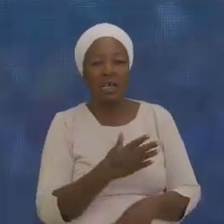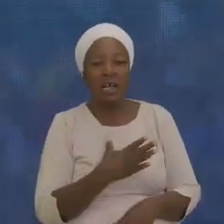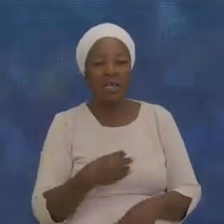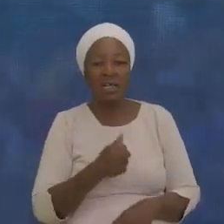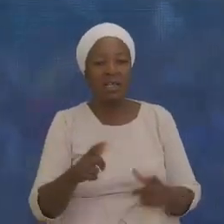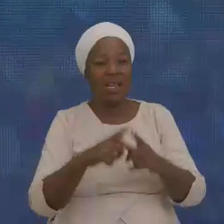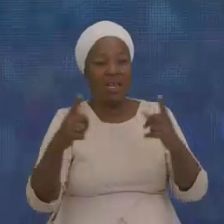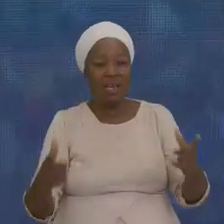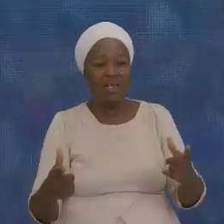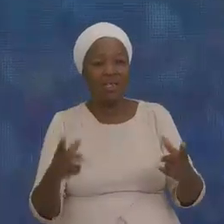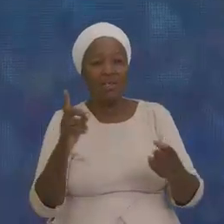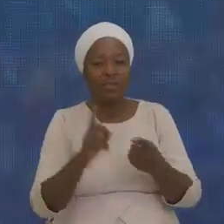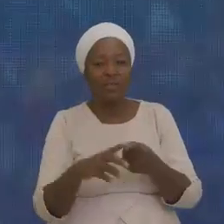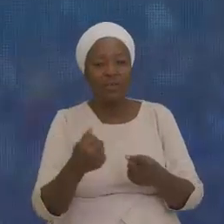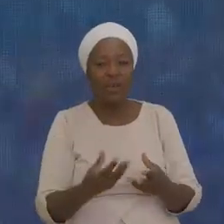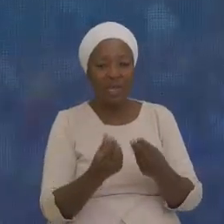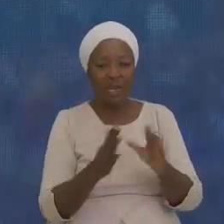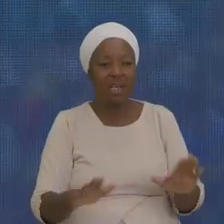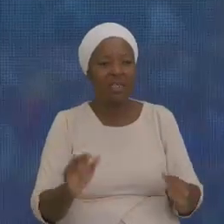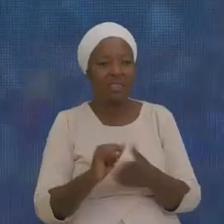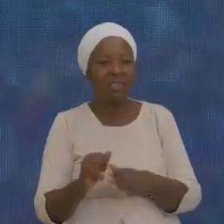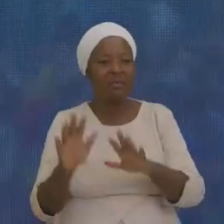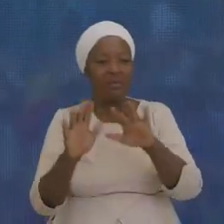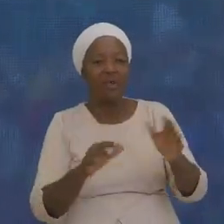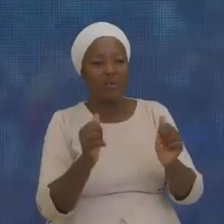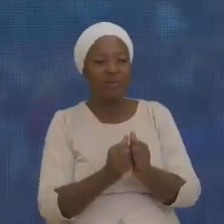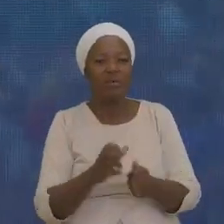Unto a land flowing with milk and honey.